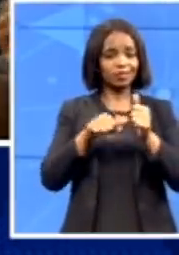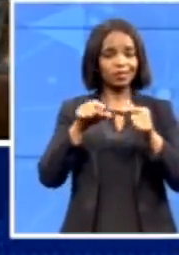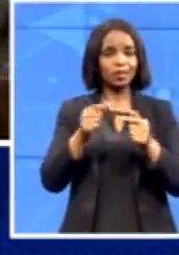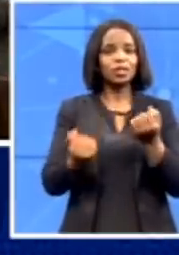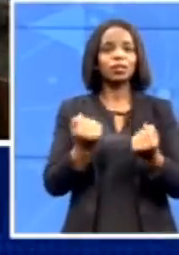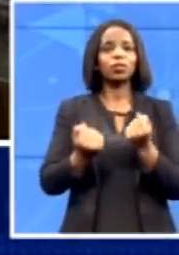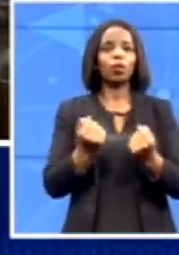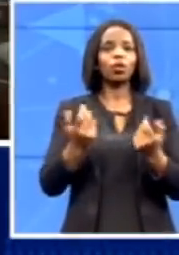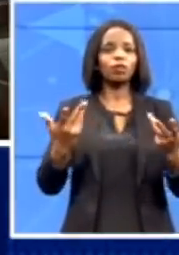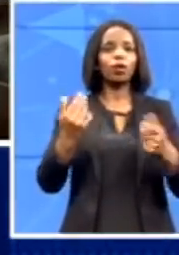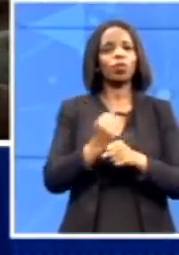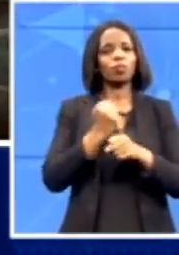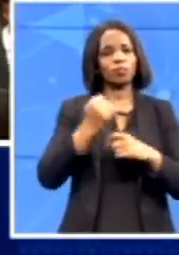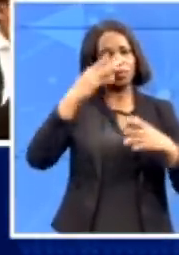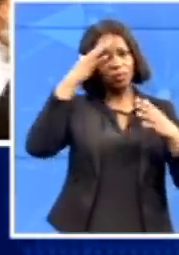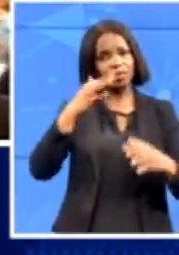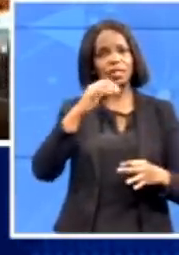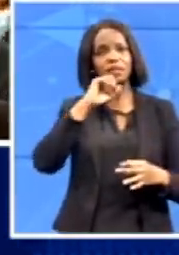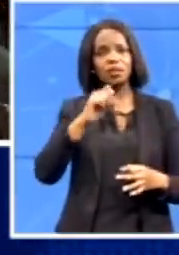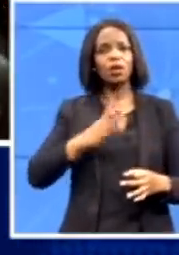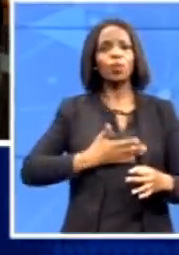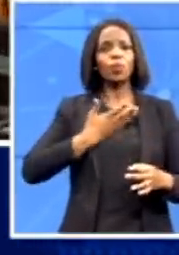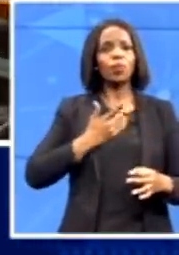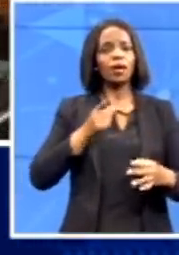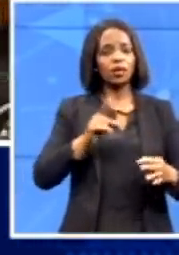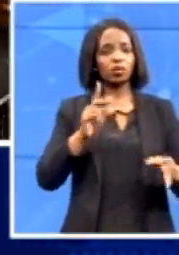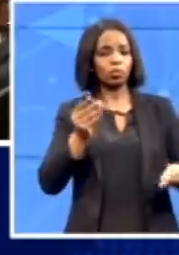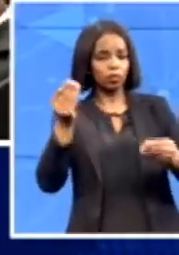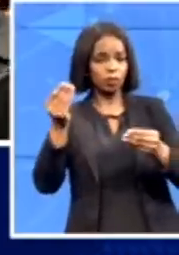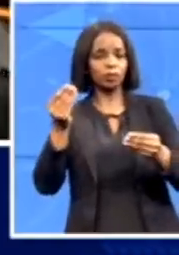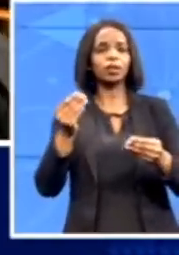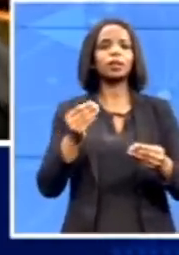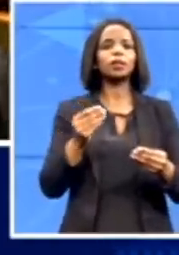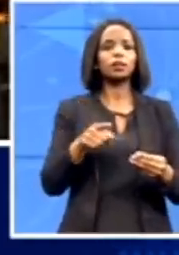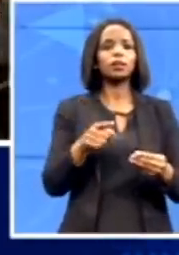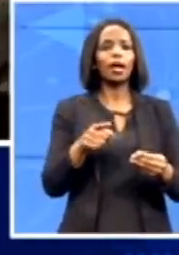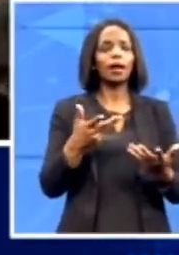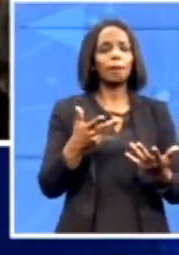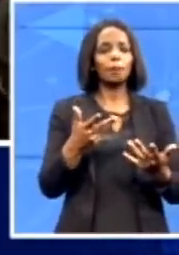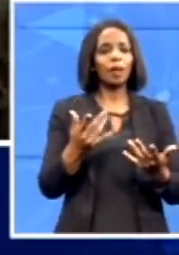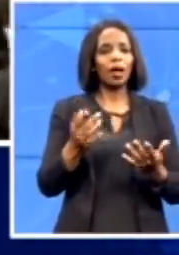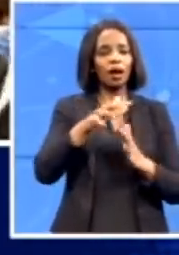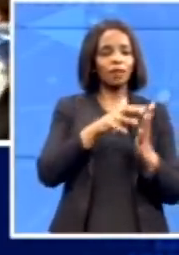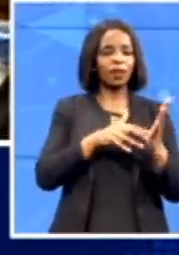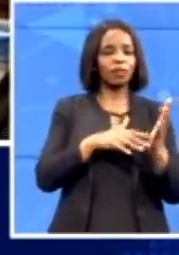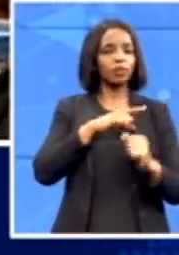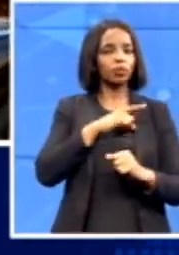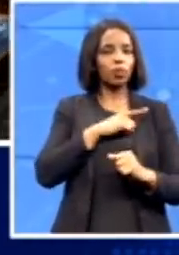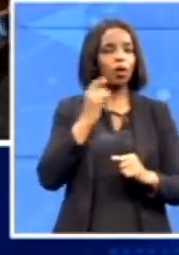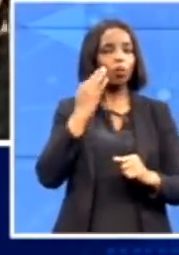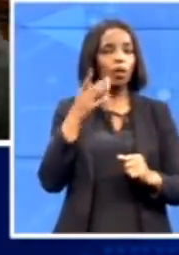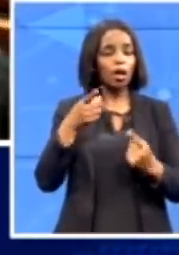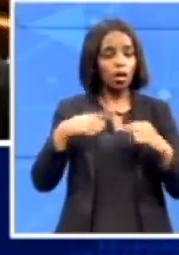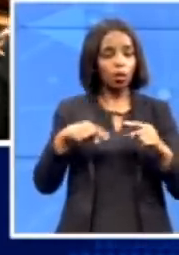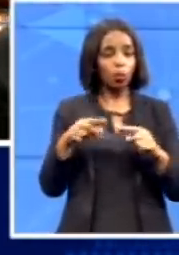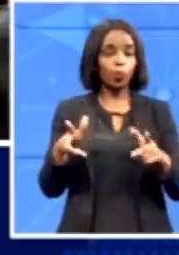this particular new affidavit or supplementary affidavit so that when you take your decision, you've considered it at the end of the day. Now, to come at this